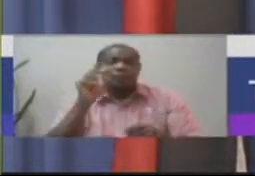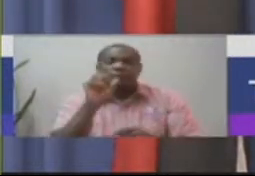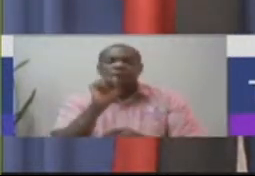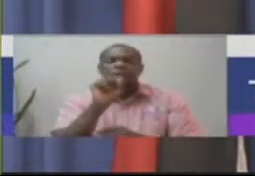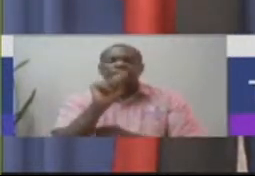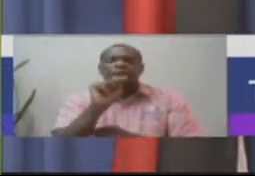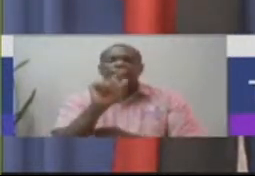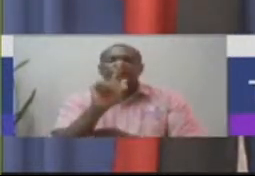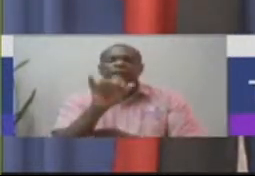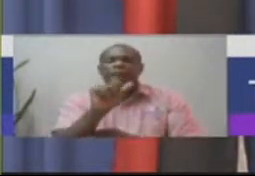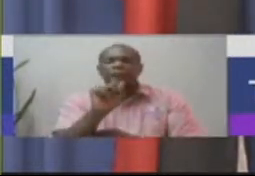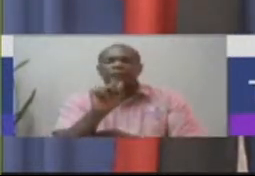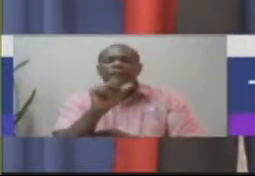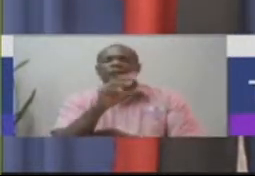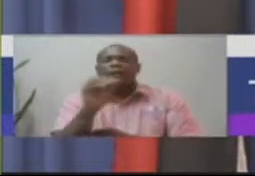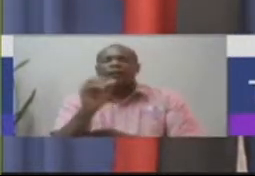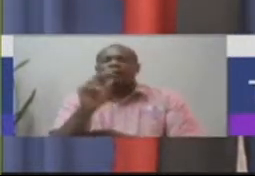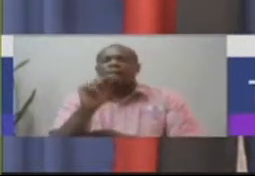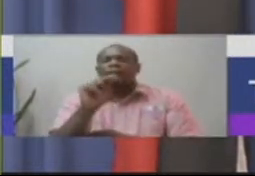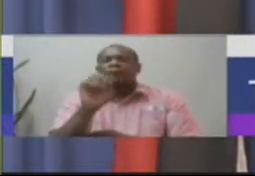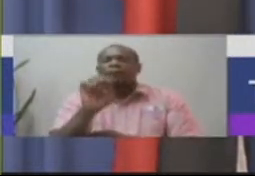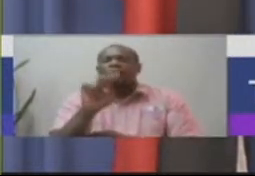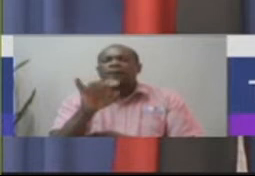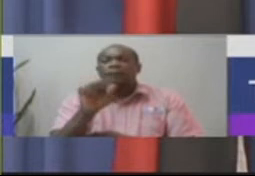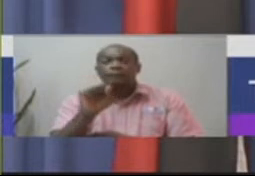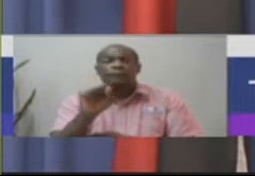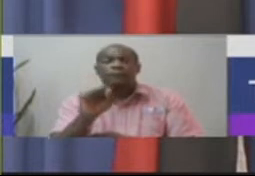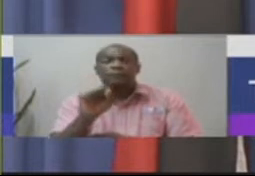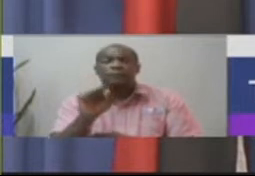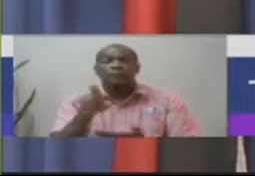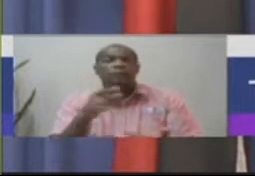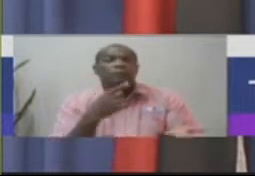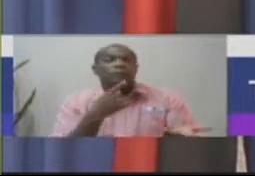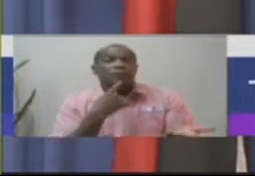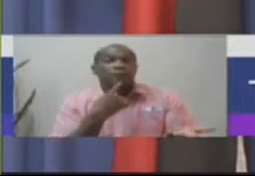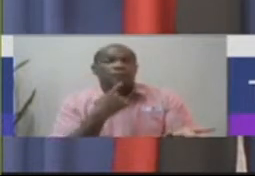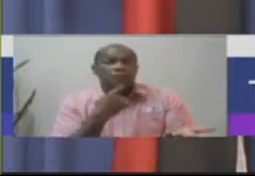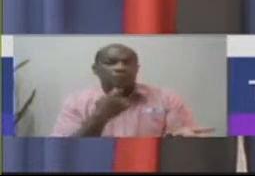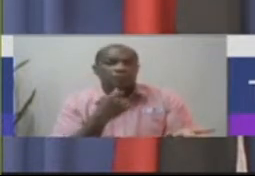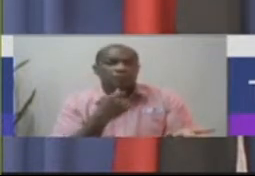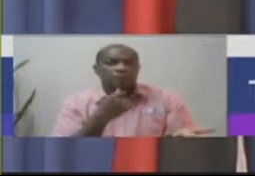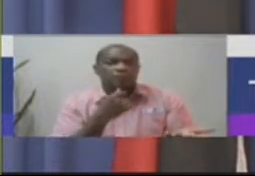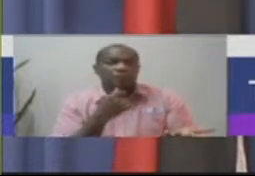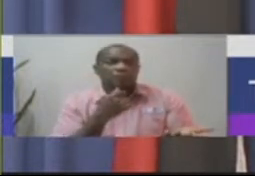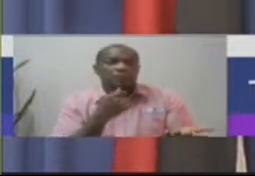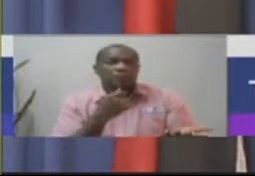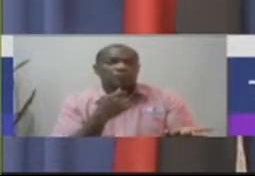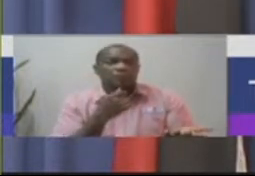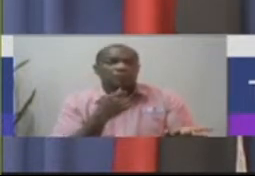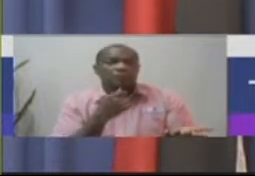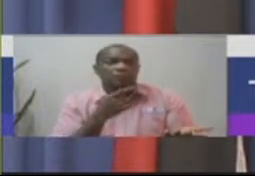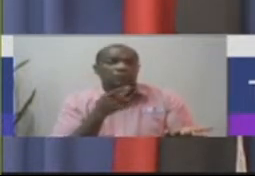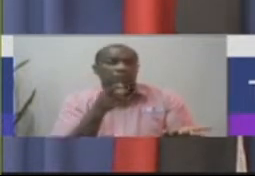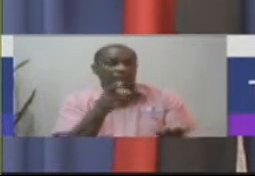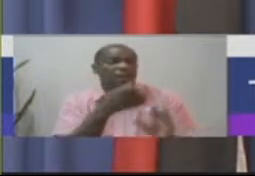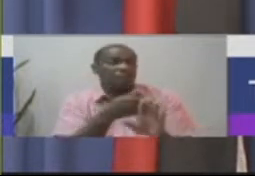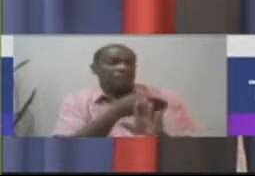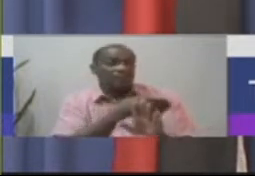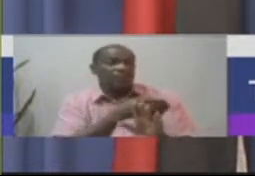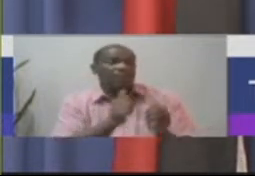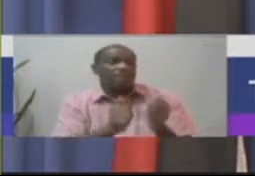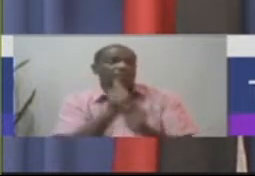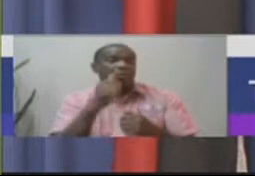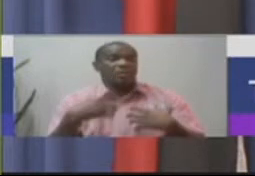putting St. Kitts Nevis right here in the Caribbean from a status of one of the healthiest and COVID-free of